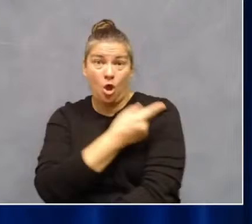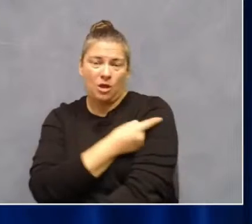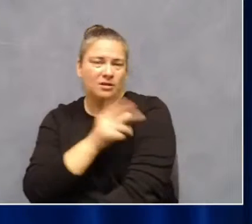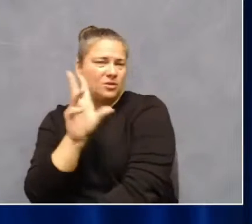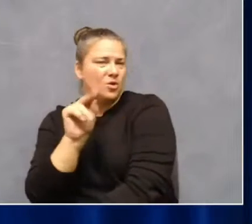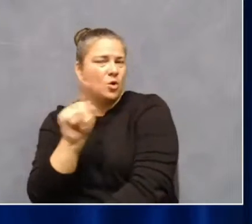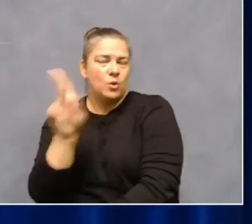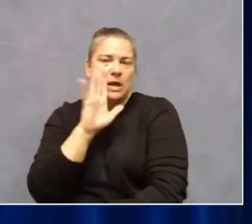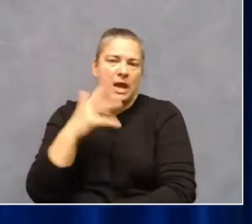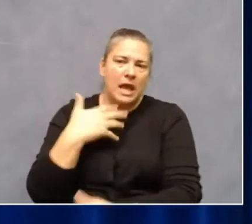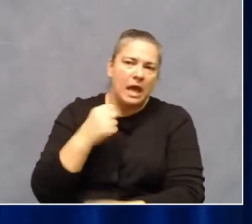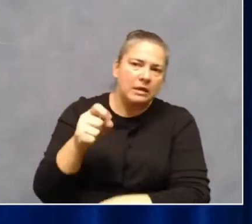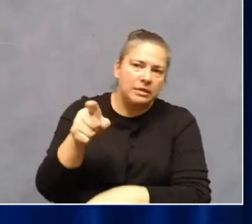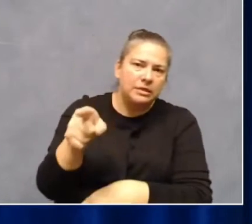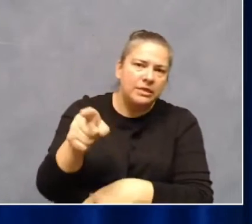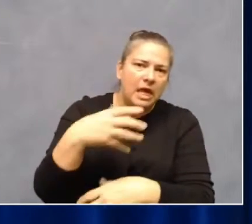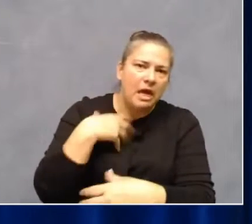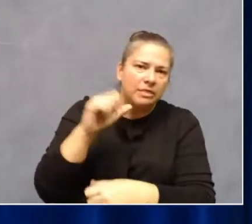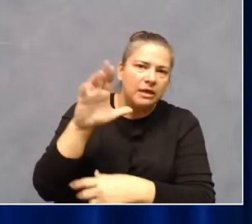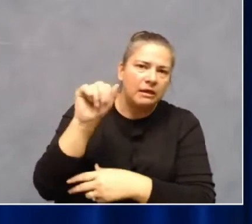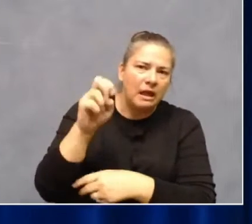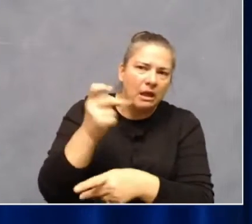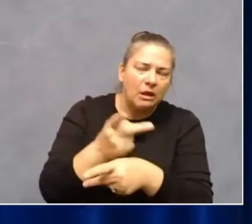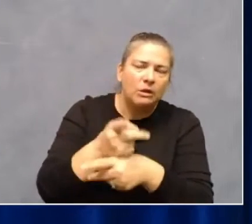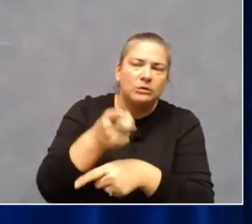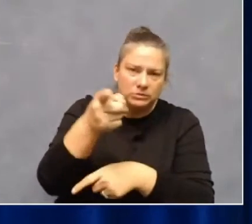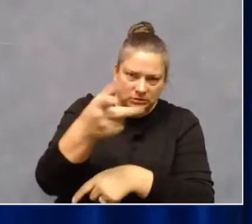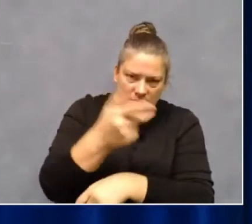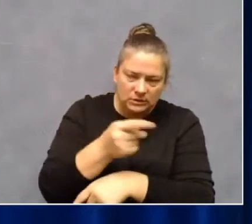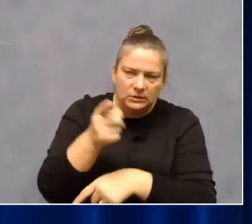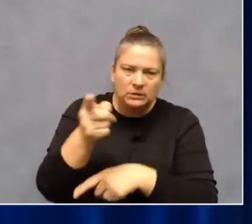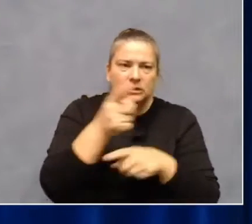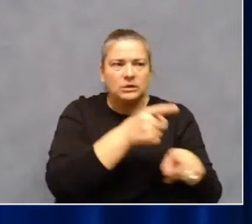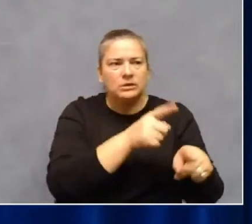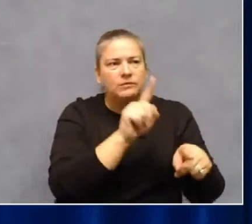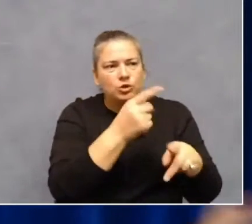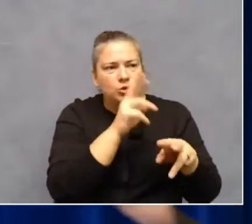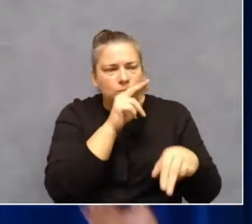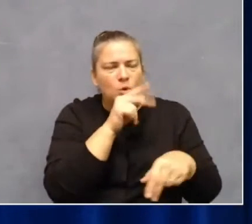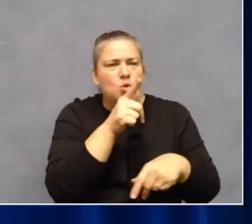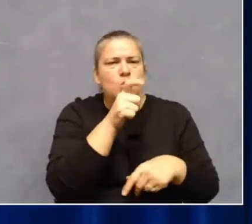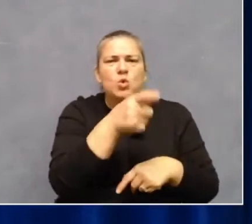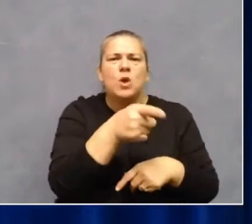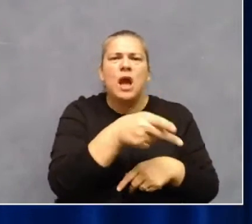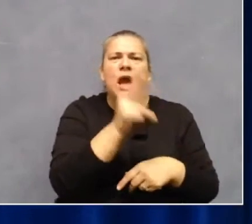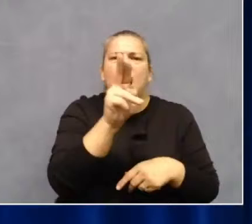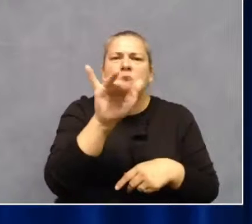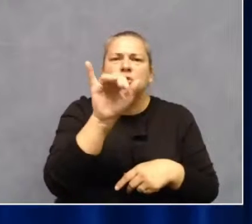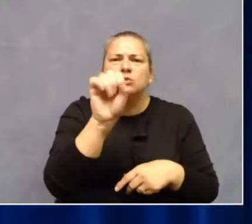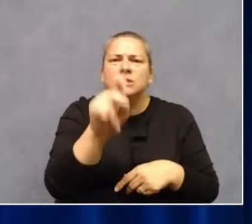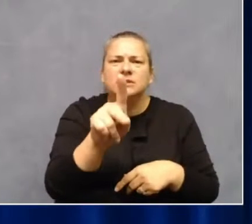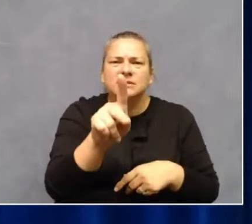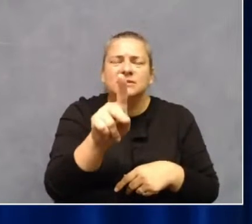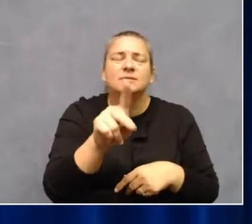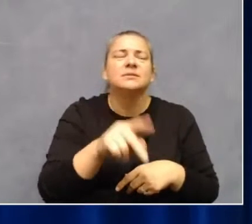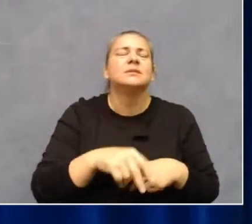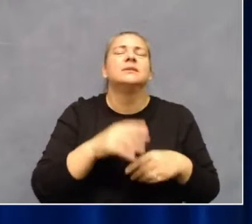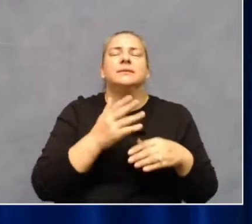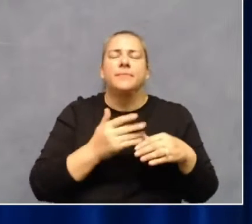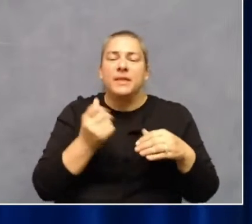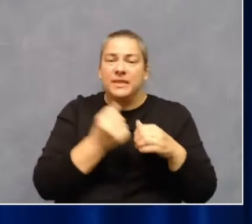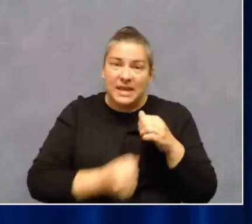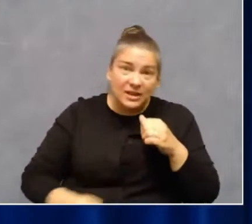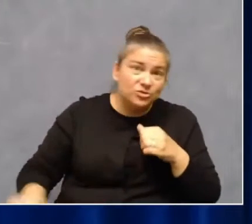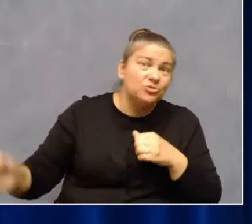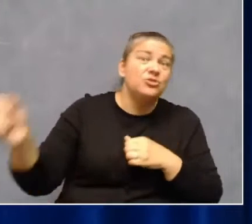at greatest risk and care for the people who are at greatest risk, and then it will take most of next year to roll this out to the entire